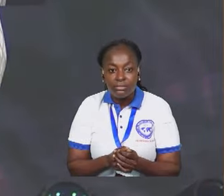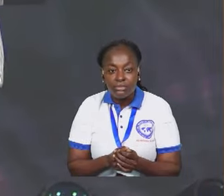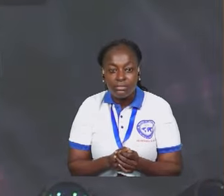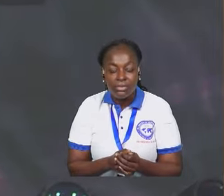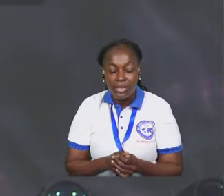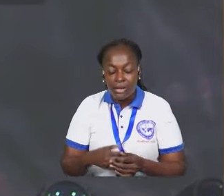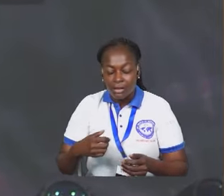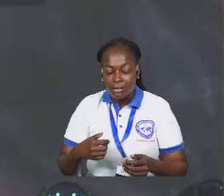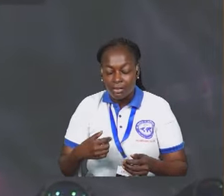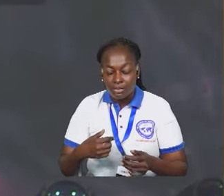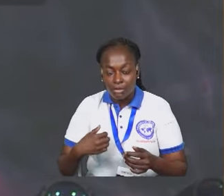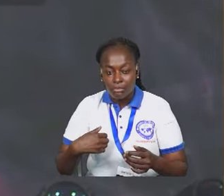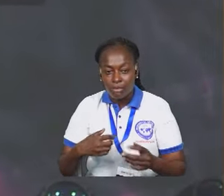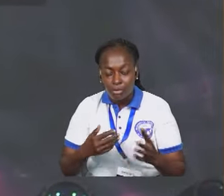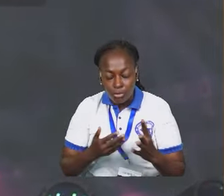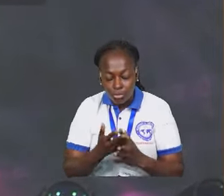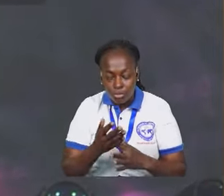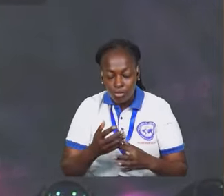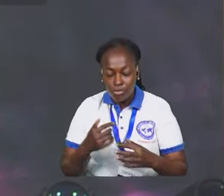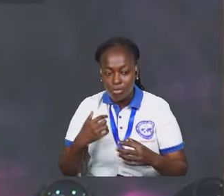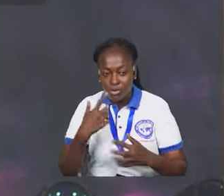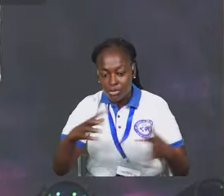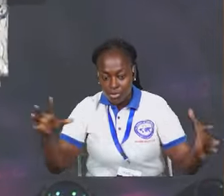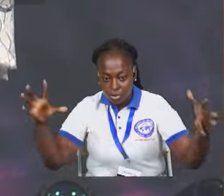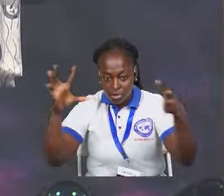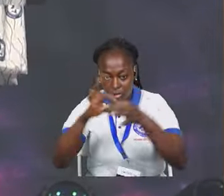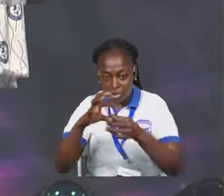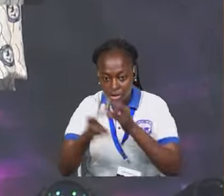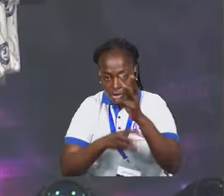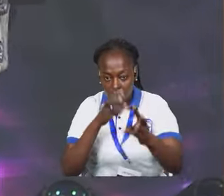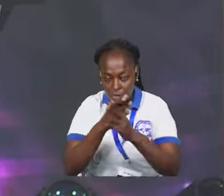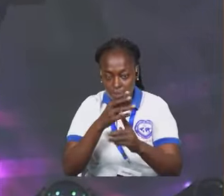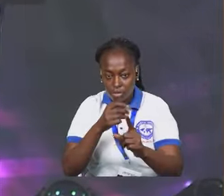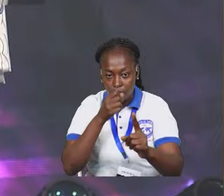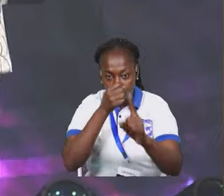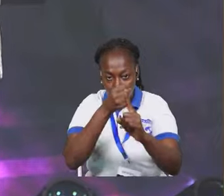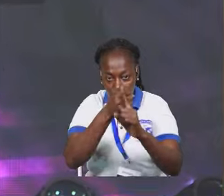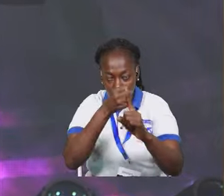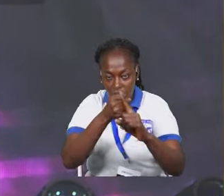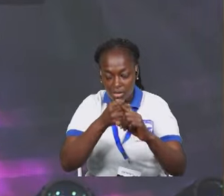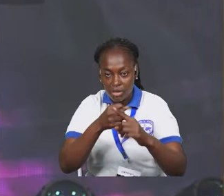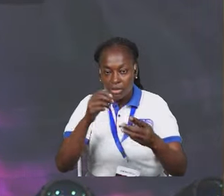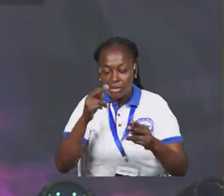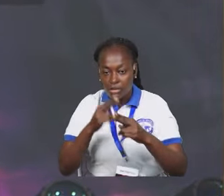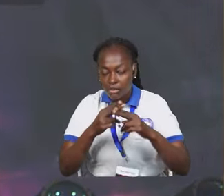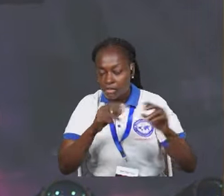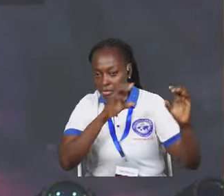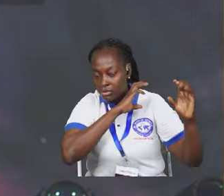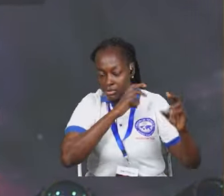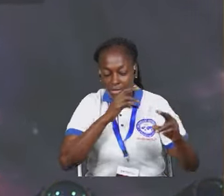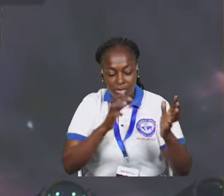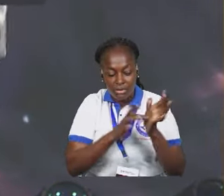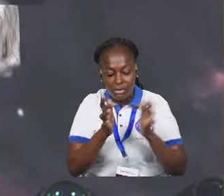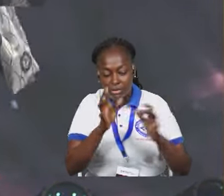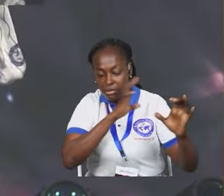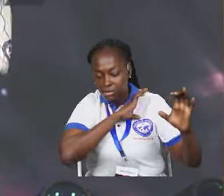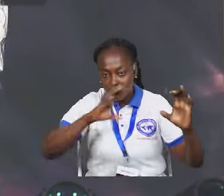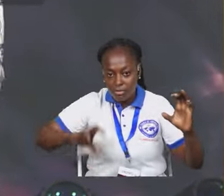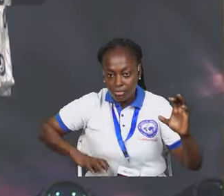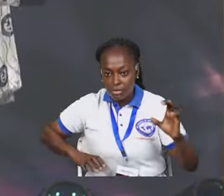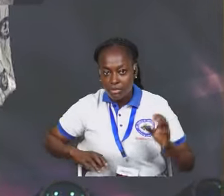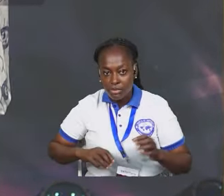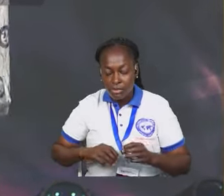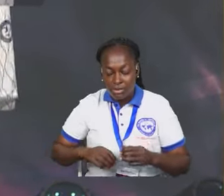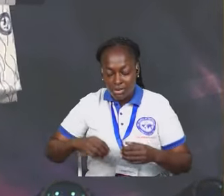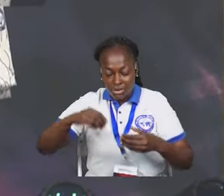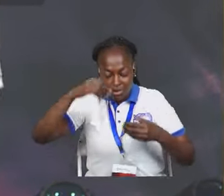the one through whom he is reconciling the world to himself. Jesus Christ. You know? Jesus Christ.